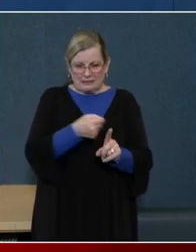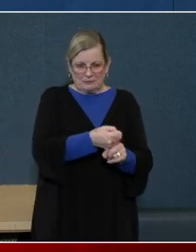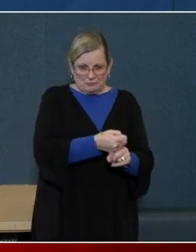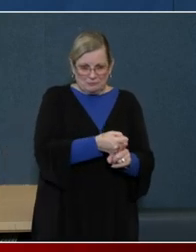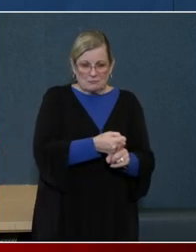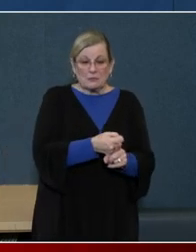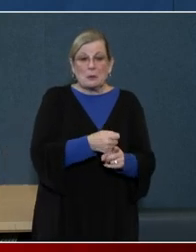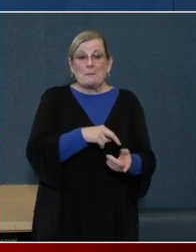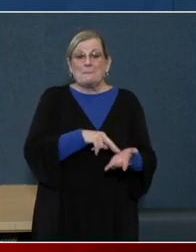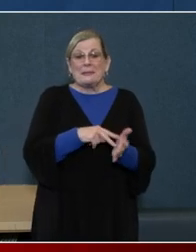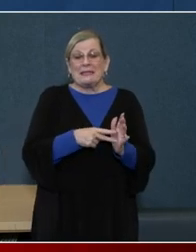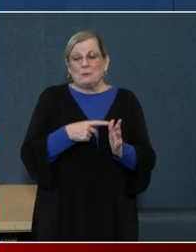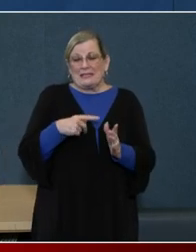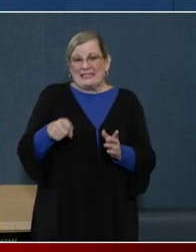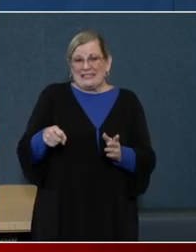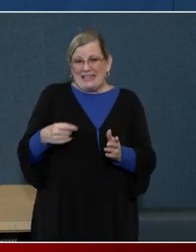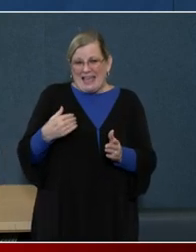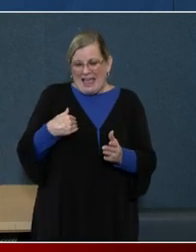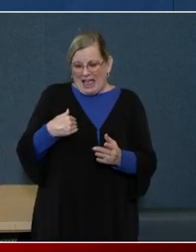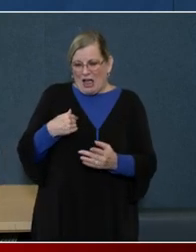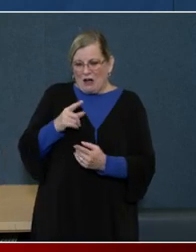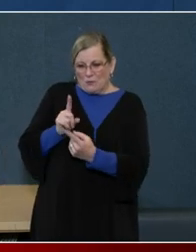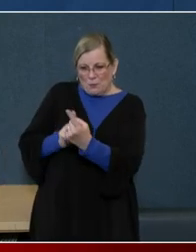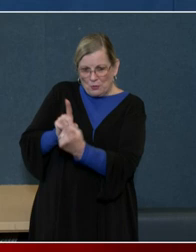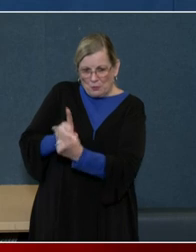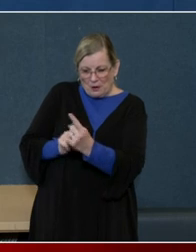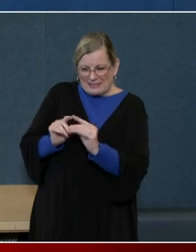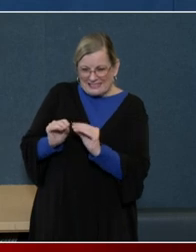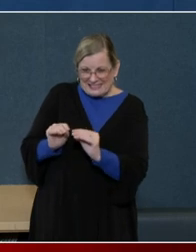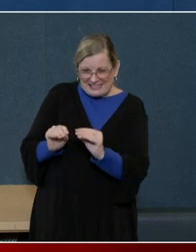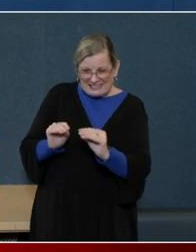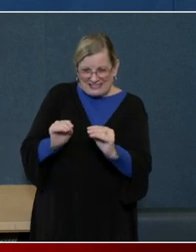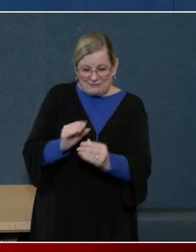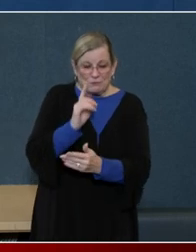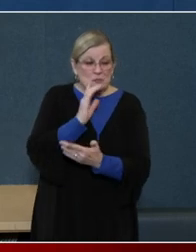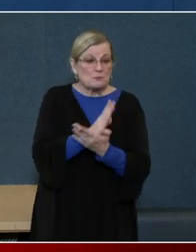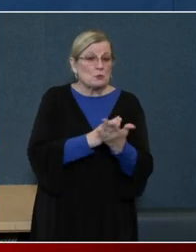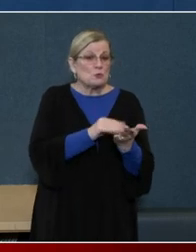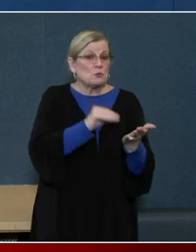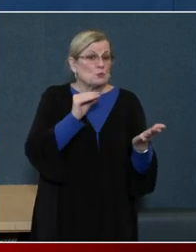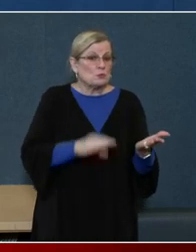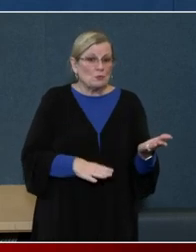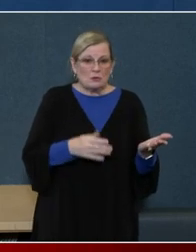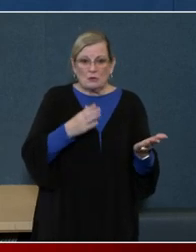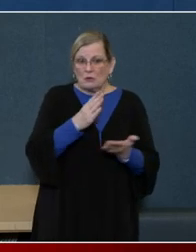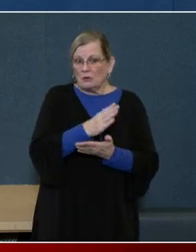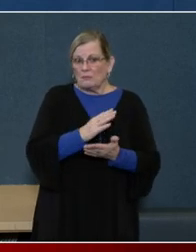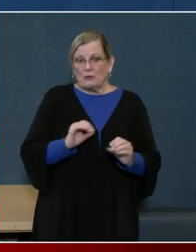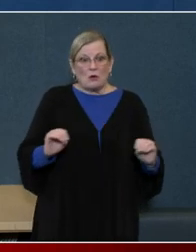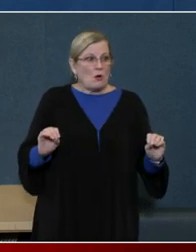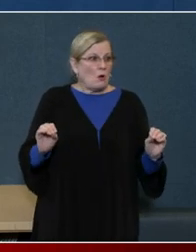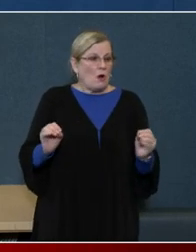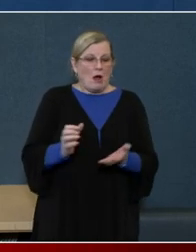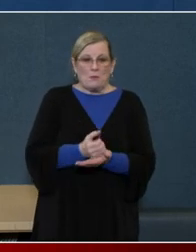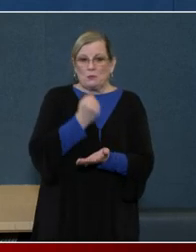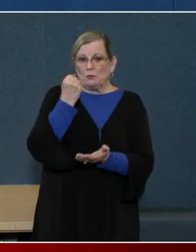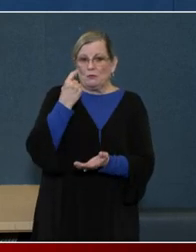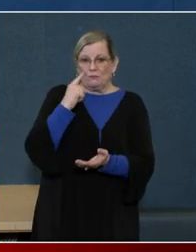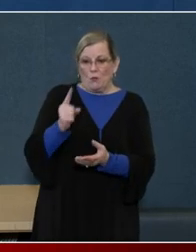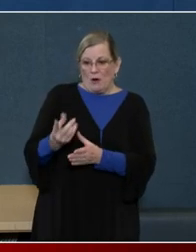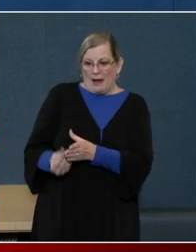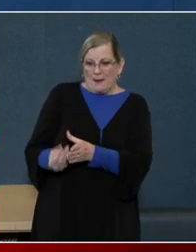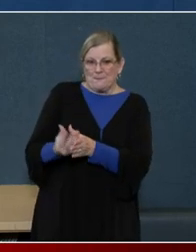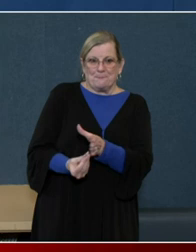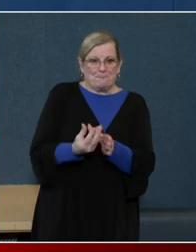in-person instruction to those groups of students where we know that there are known opportunity gaps to mitigate further learning